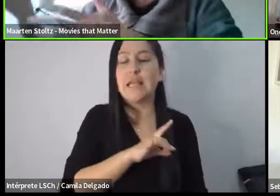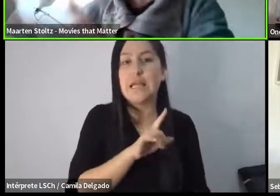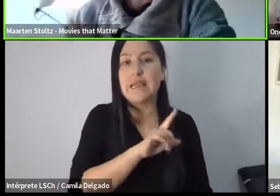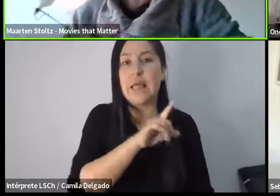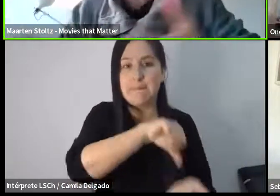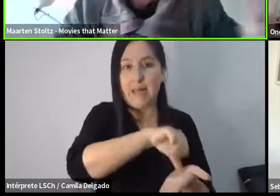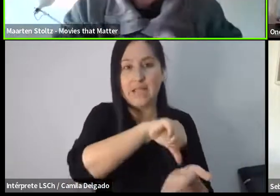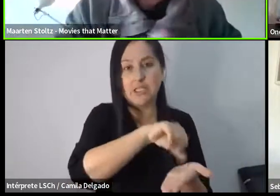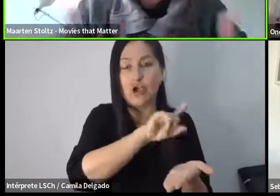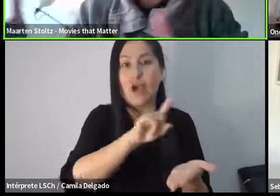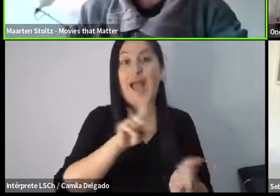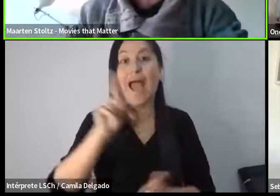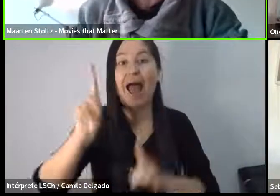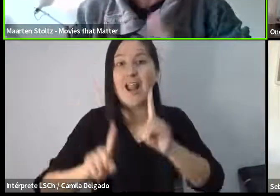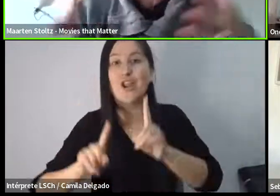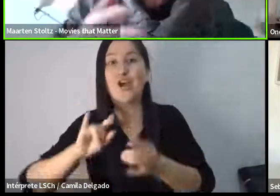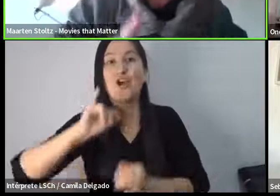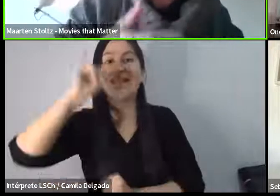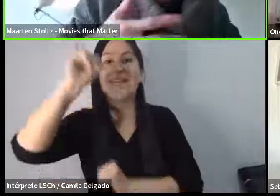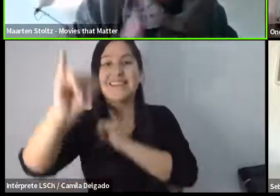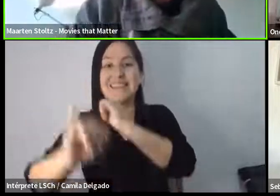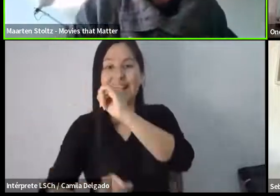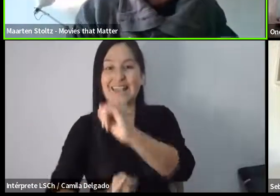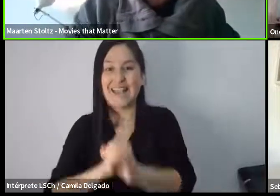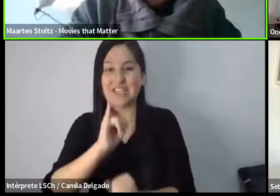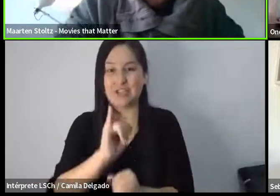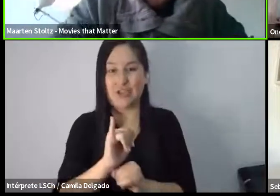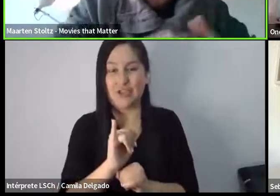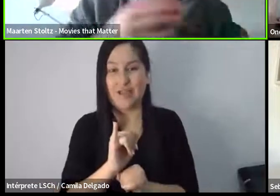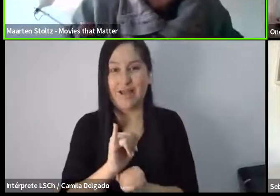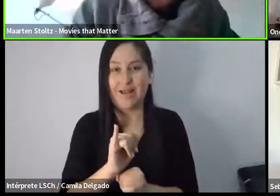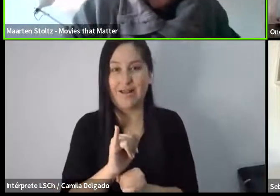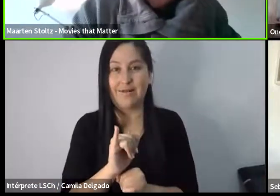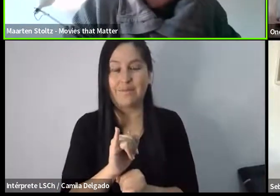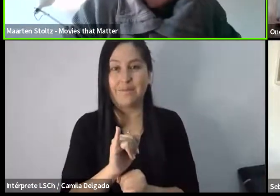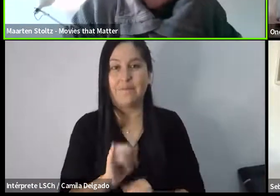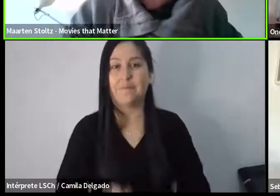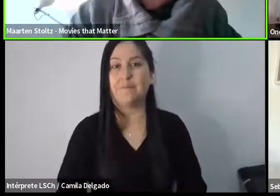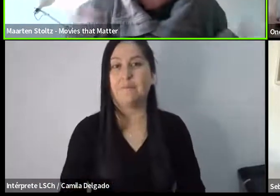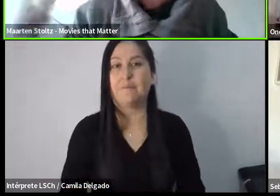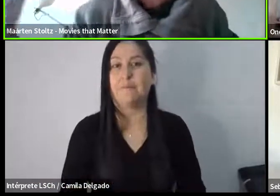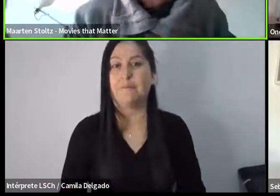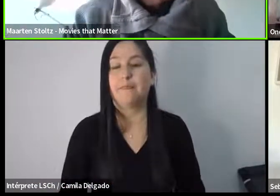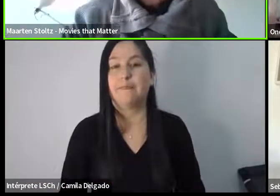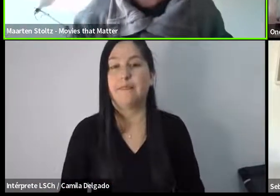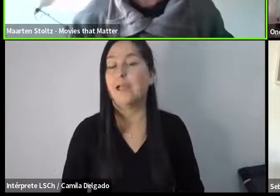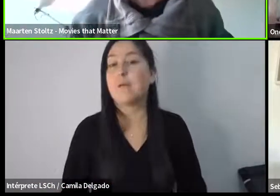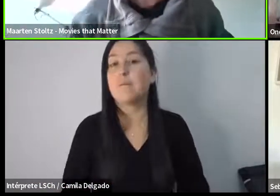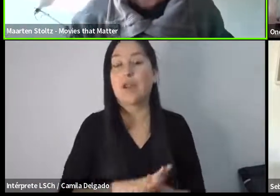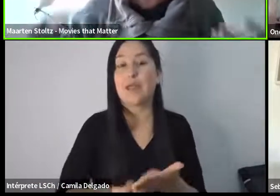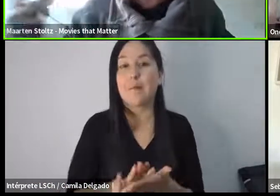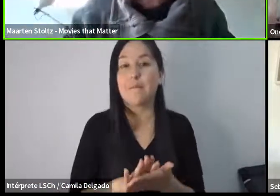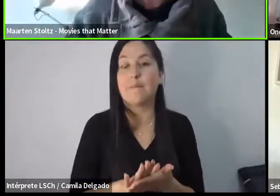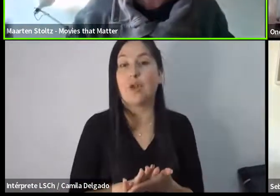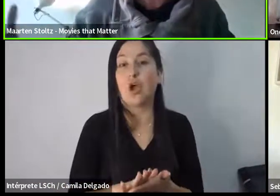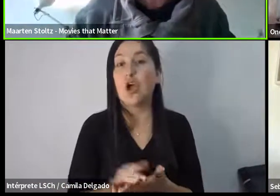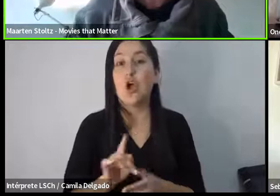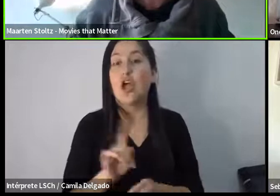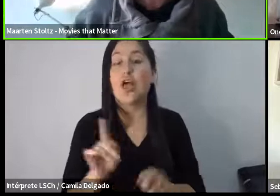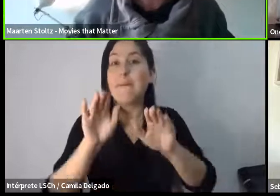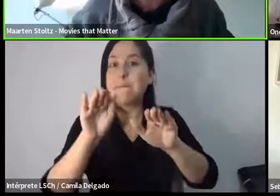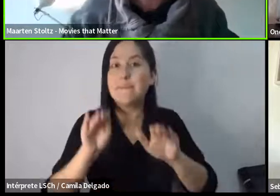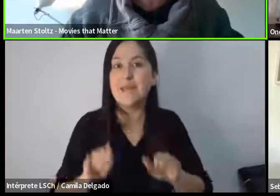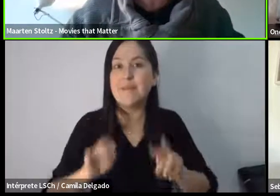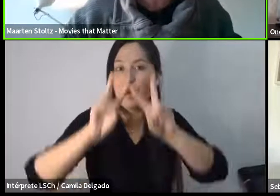not making films on the same topic, but they're in the same boat, basically. They're doing the same thing. And there are a lot of people out there who can help you